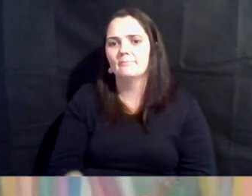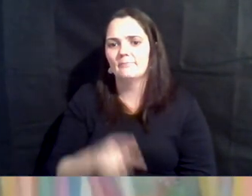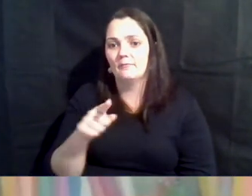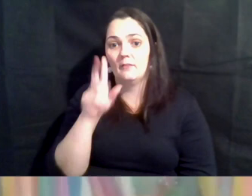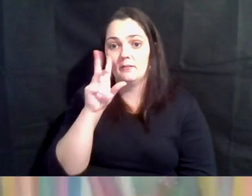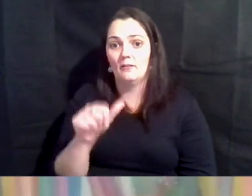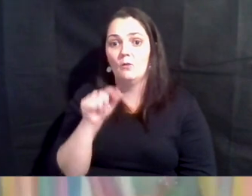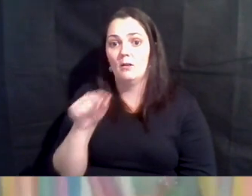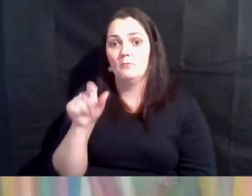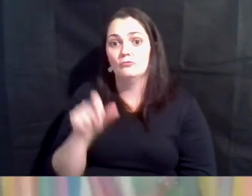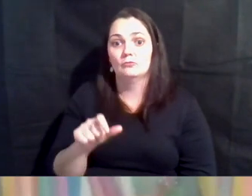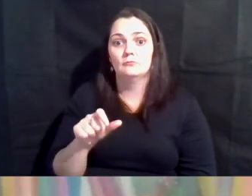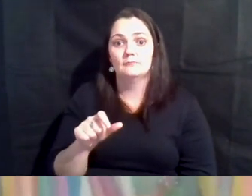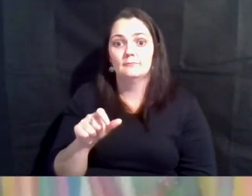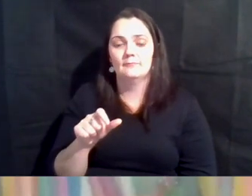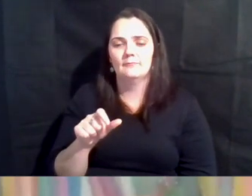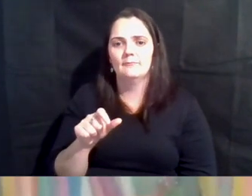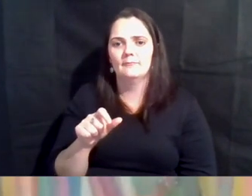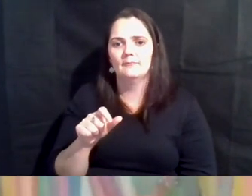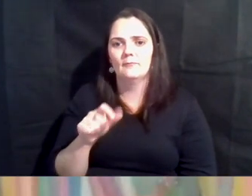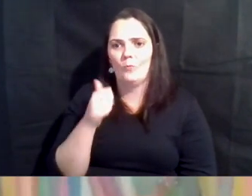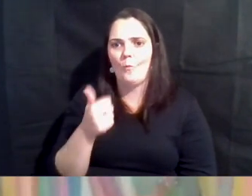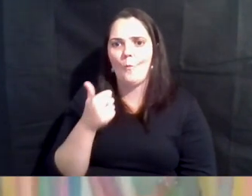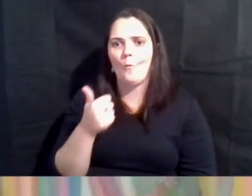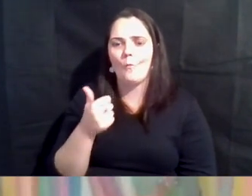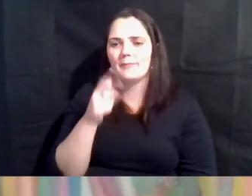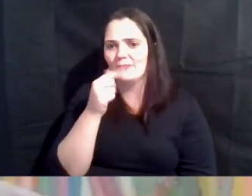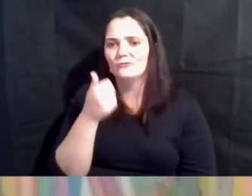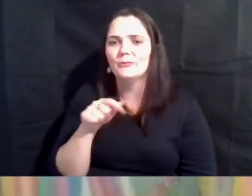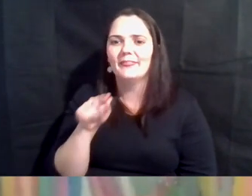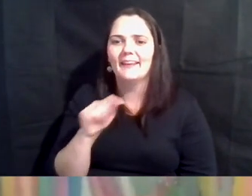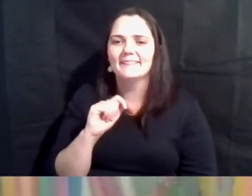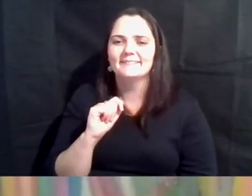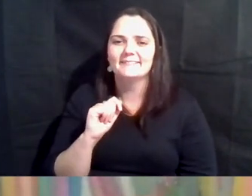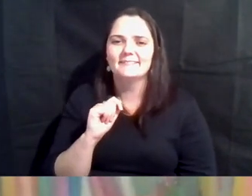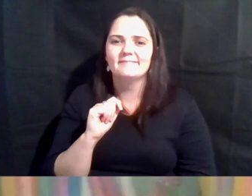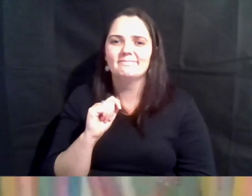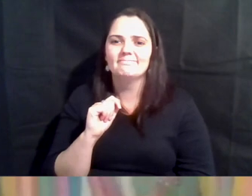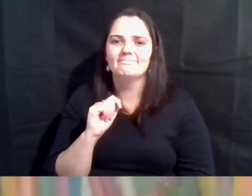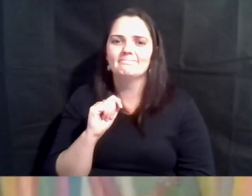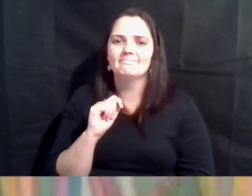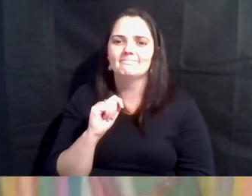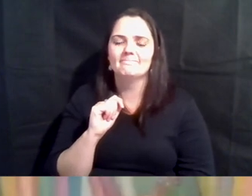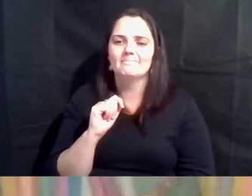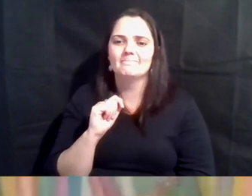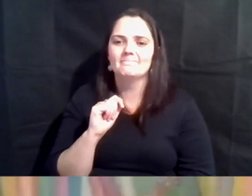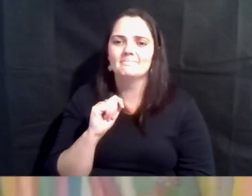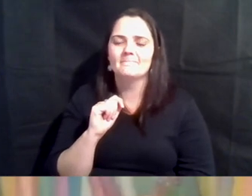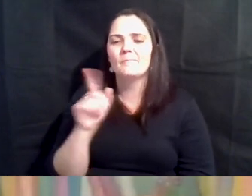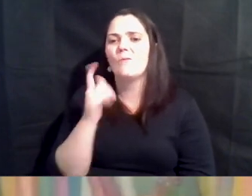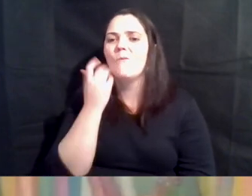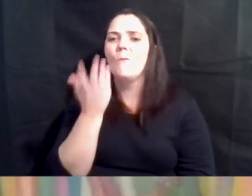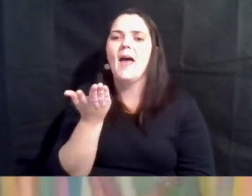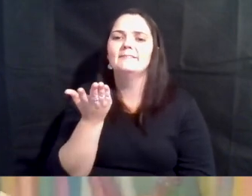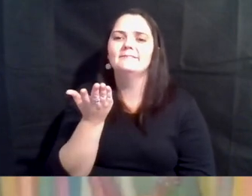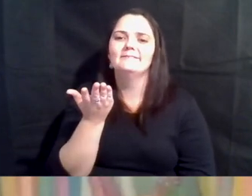Absolutely. Oh, there's a lot of good peeps here. You can always count on Frankie to have just a person standing